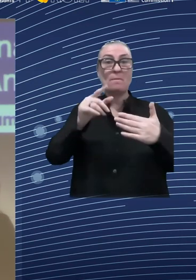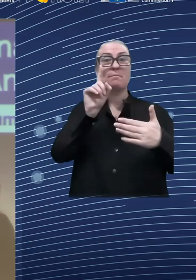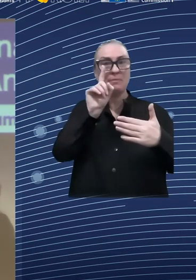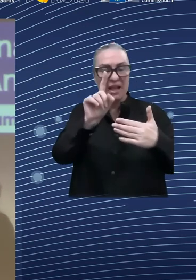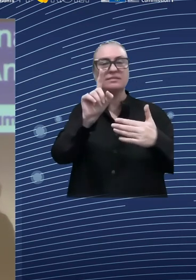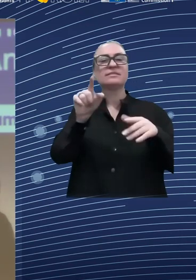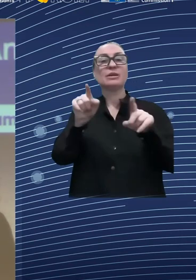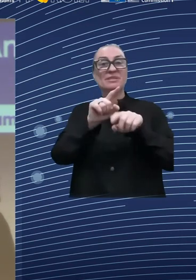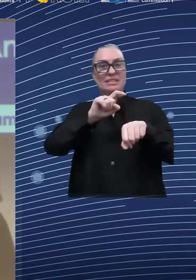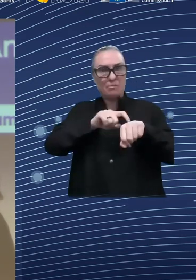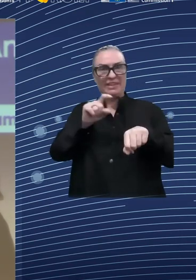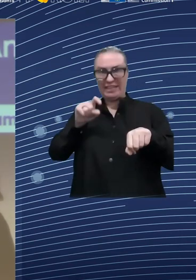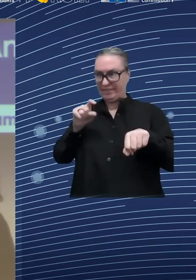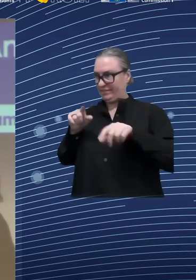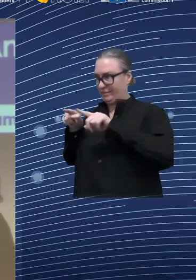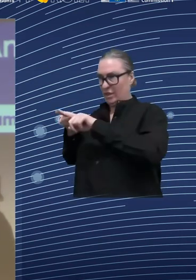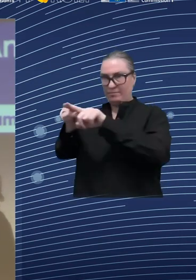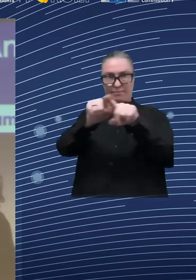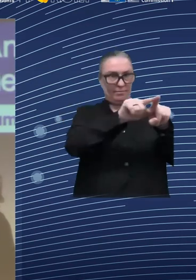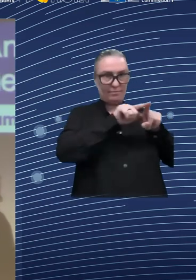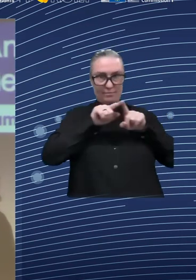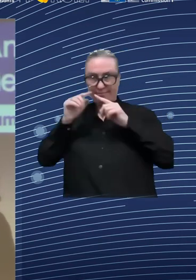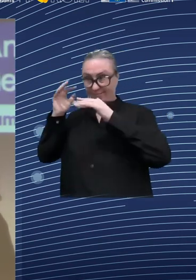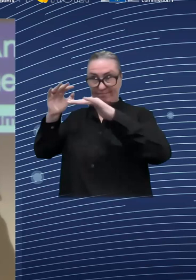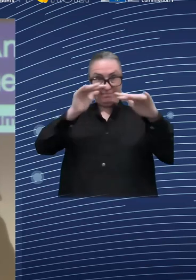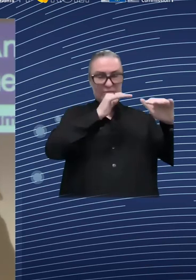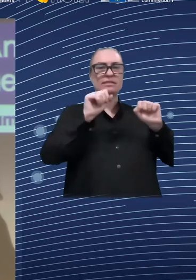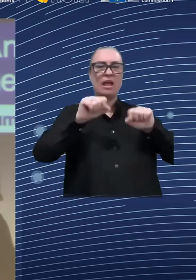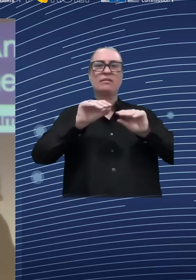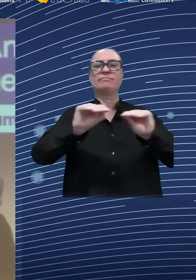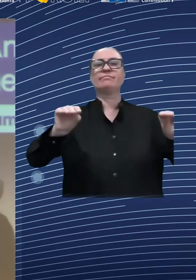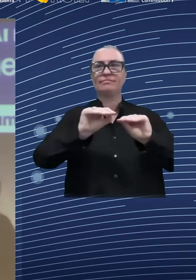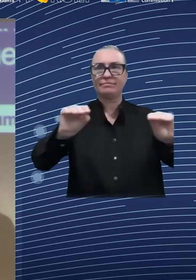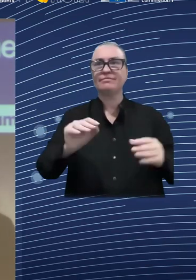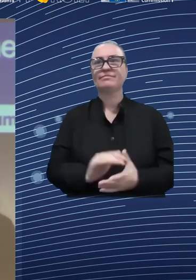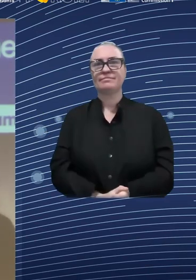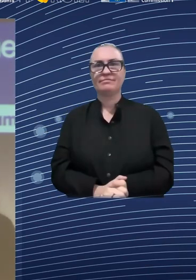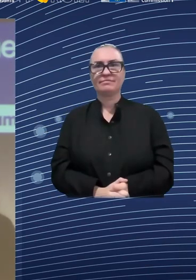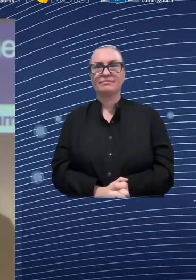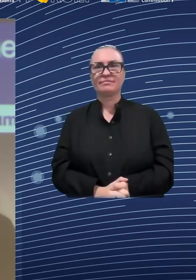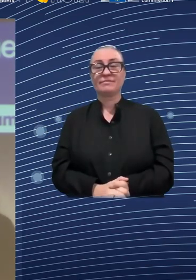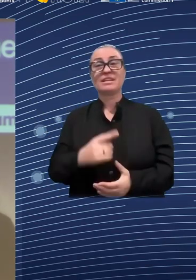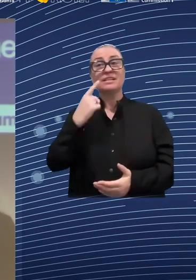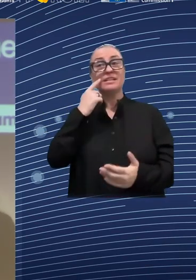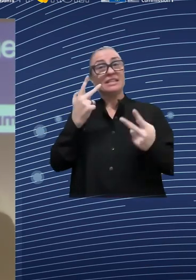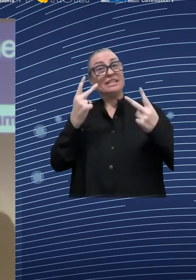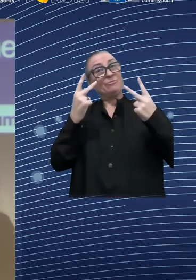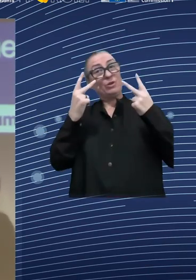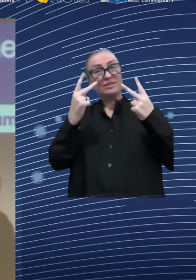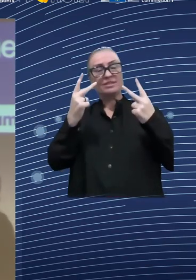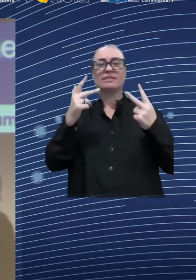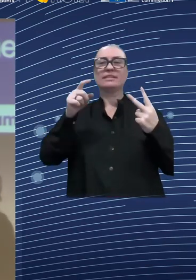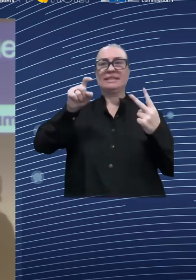the principles that should be taught and learned during the courses, during the education, because